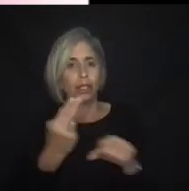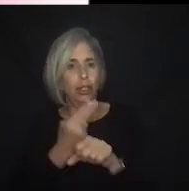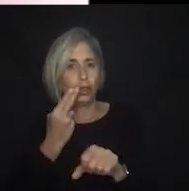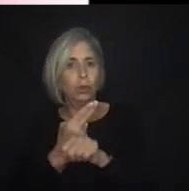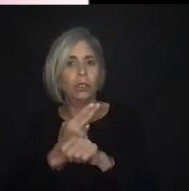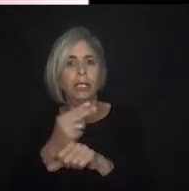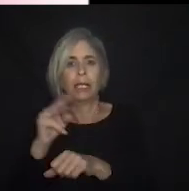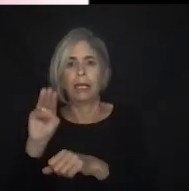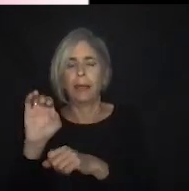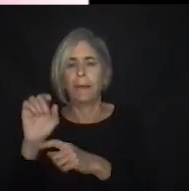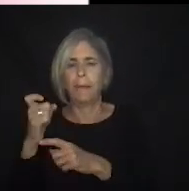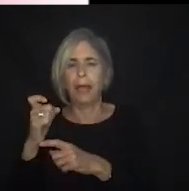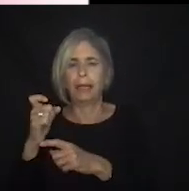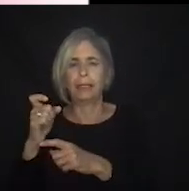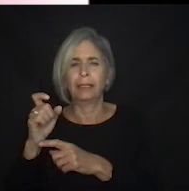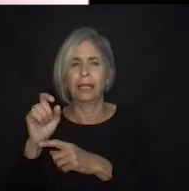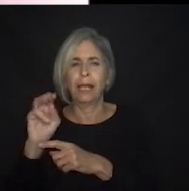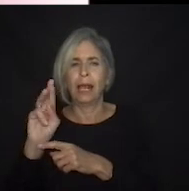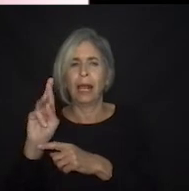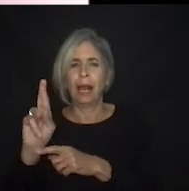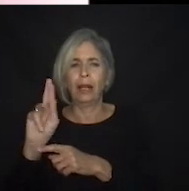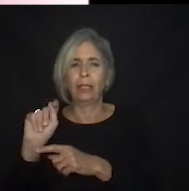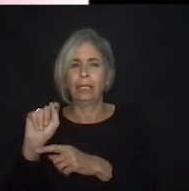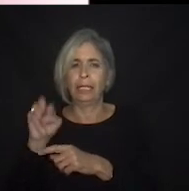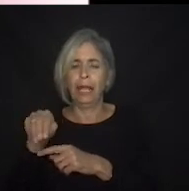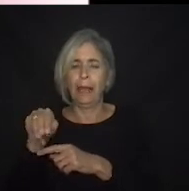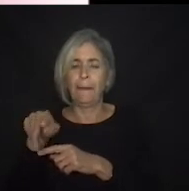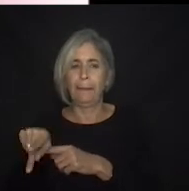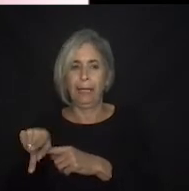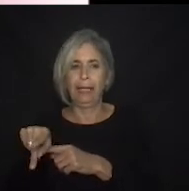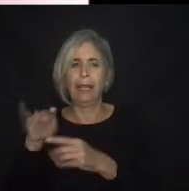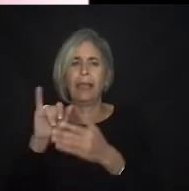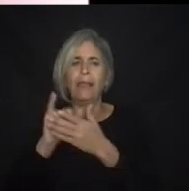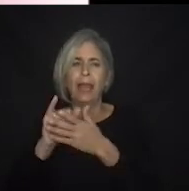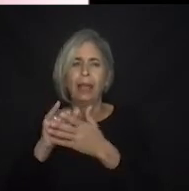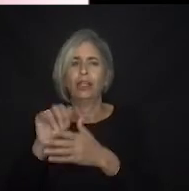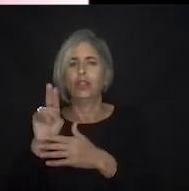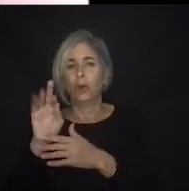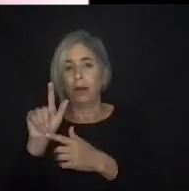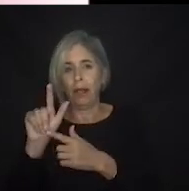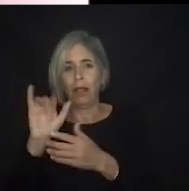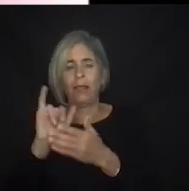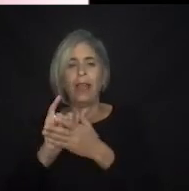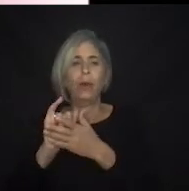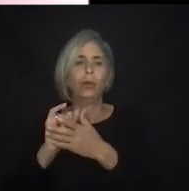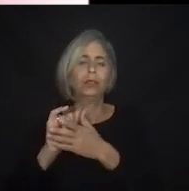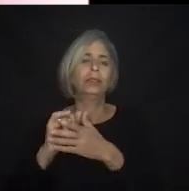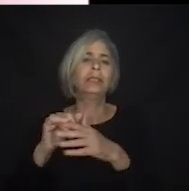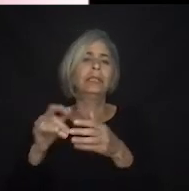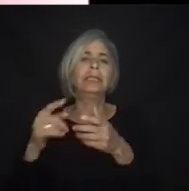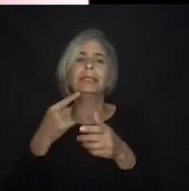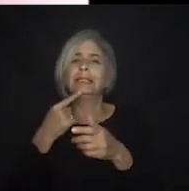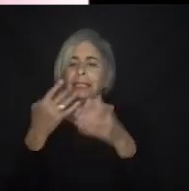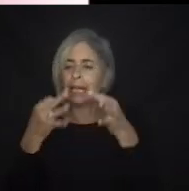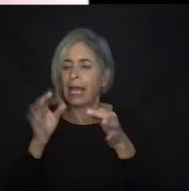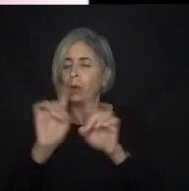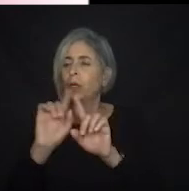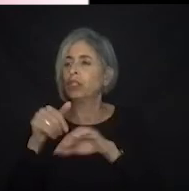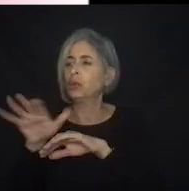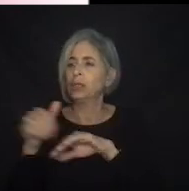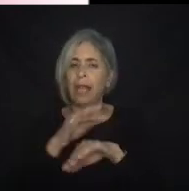using Mux's RTMP URL as our destination, which will also use the inputted stream key that we passed in from the front